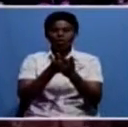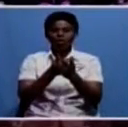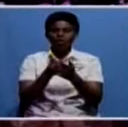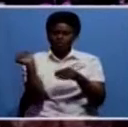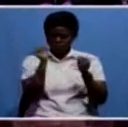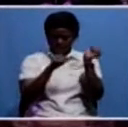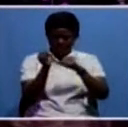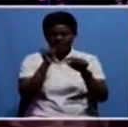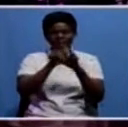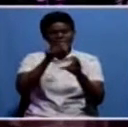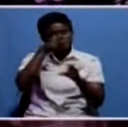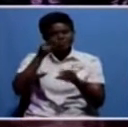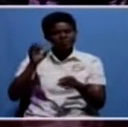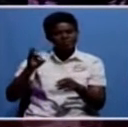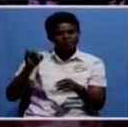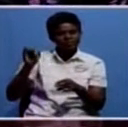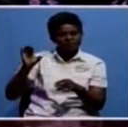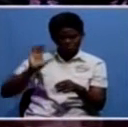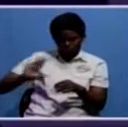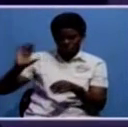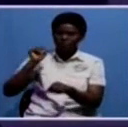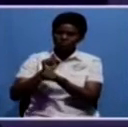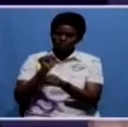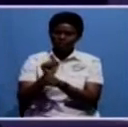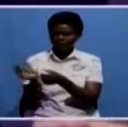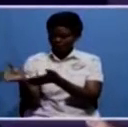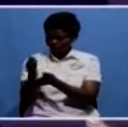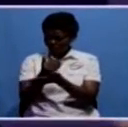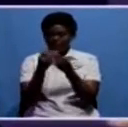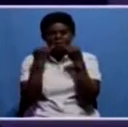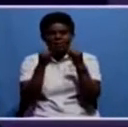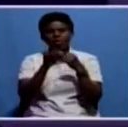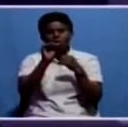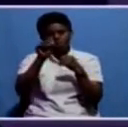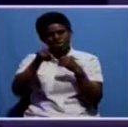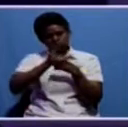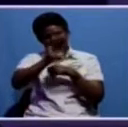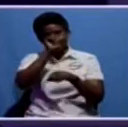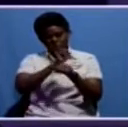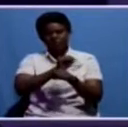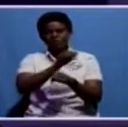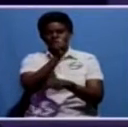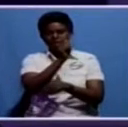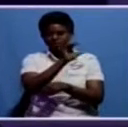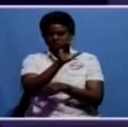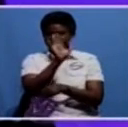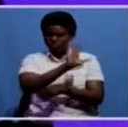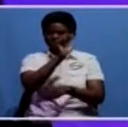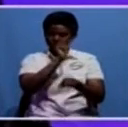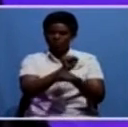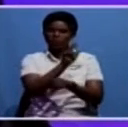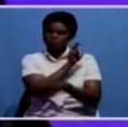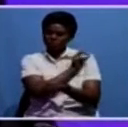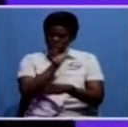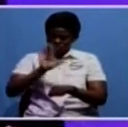fight against corruption. The FIC does its job collecting intelligence. The OP does its job. The SEC does its job. The police